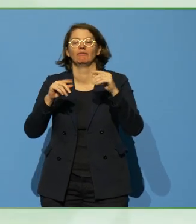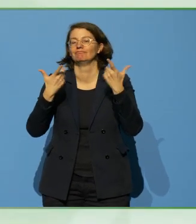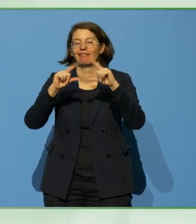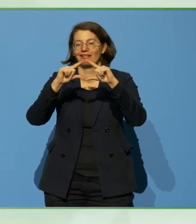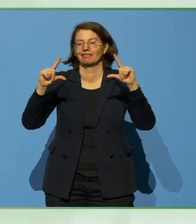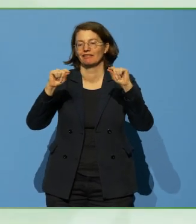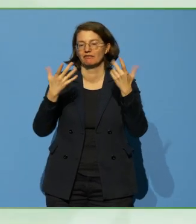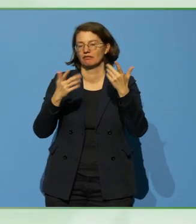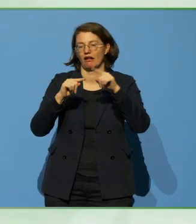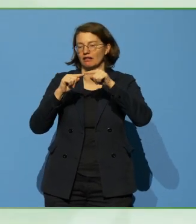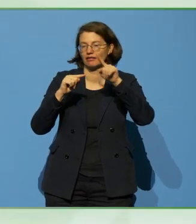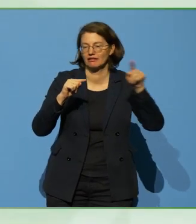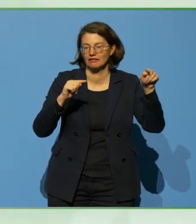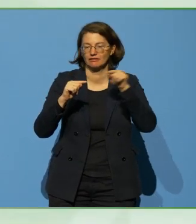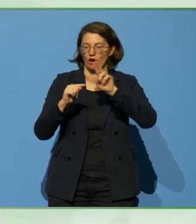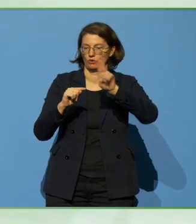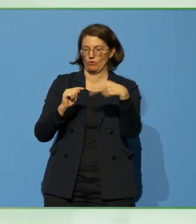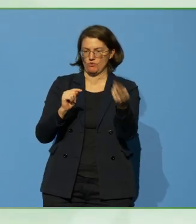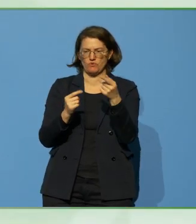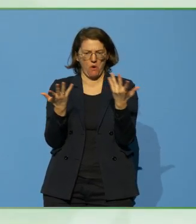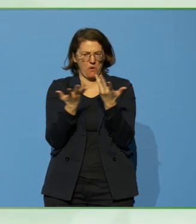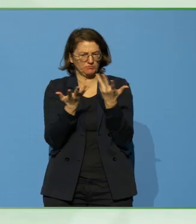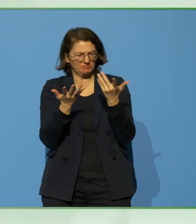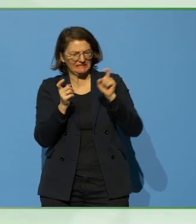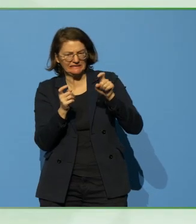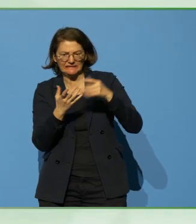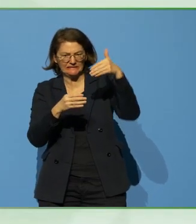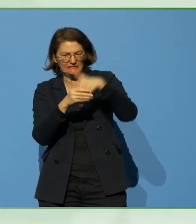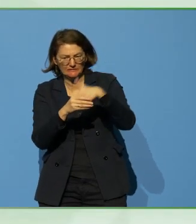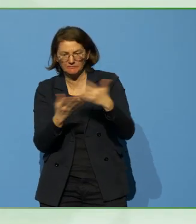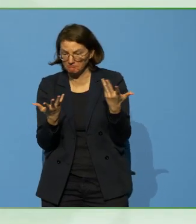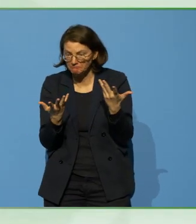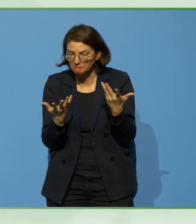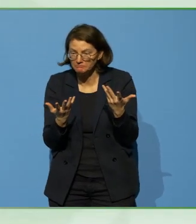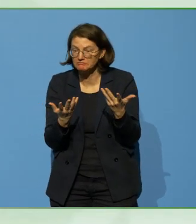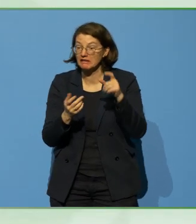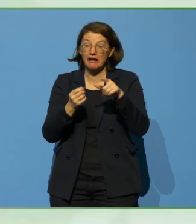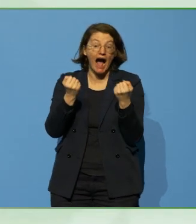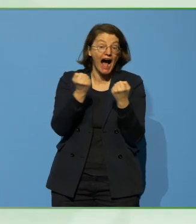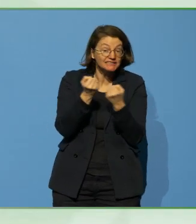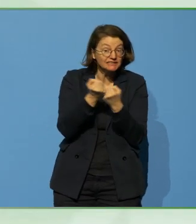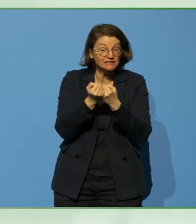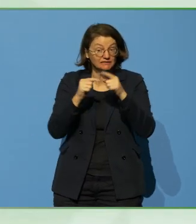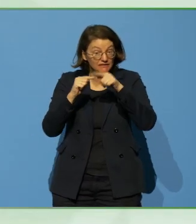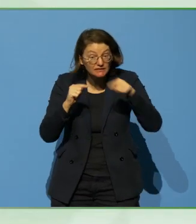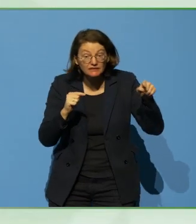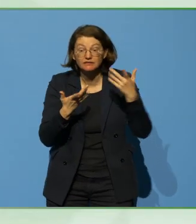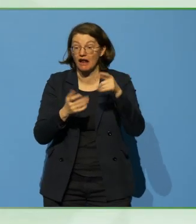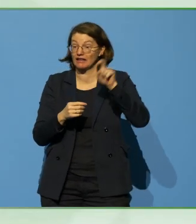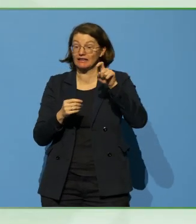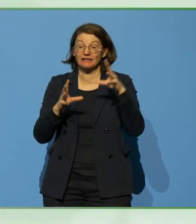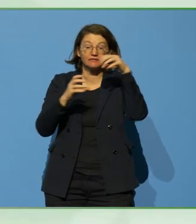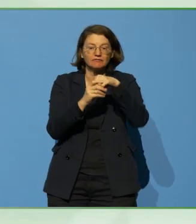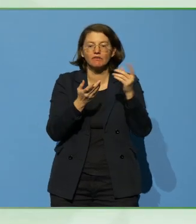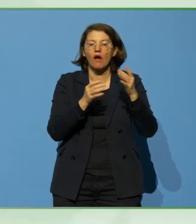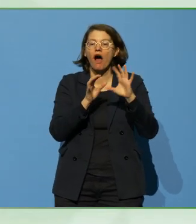of our experts here too, so Jakob and Yannick. So the reflections on the technology choices that need to be considered as